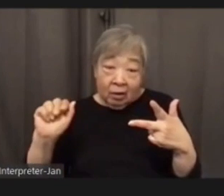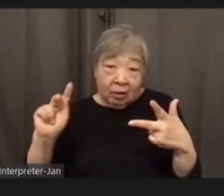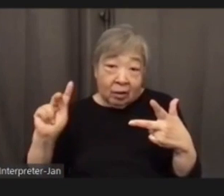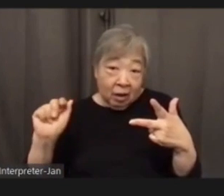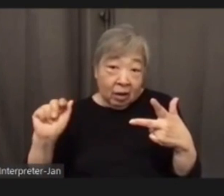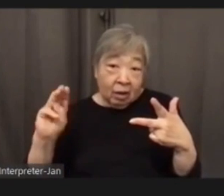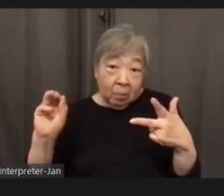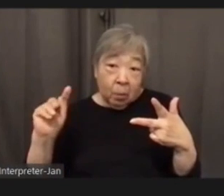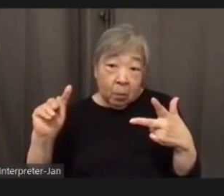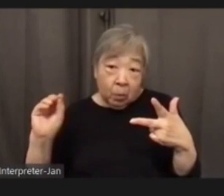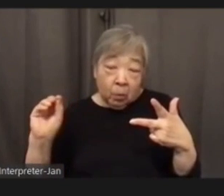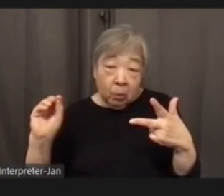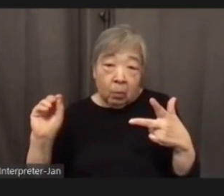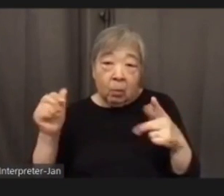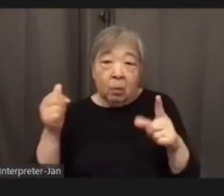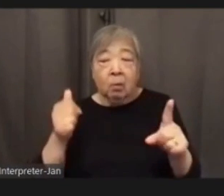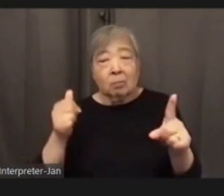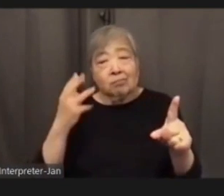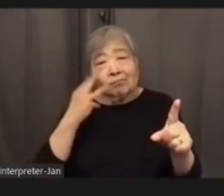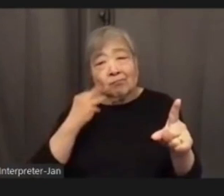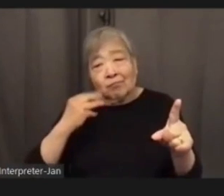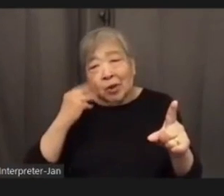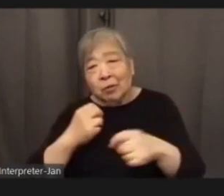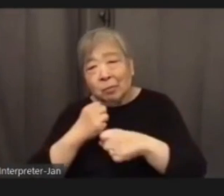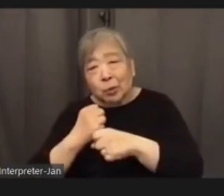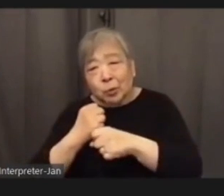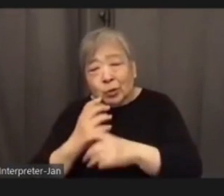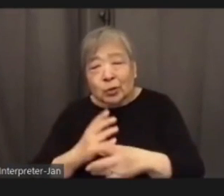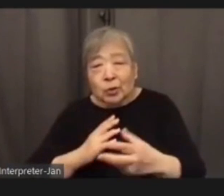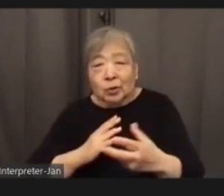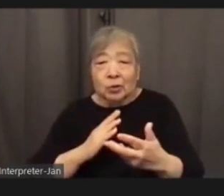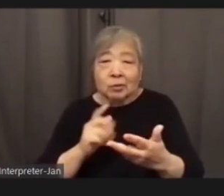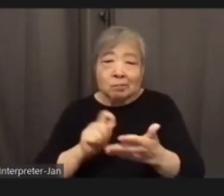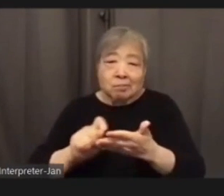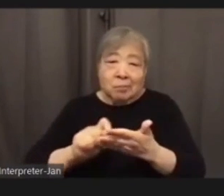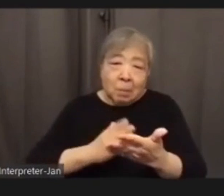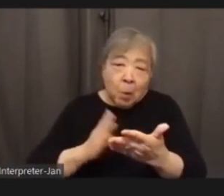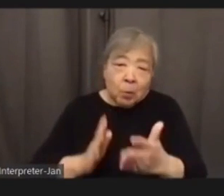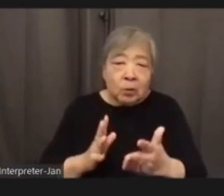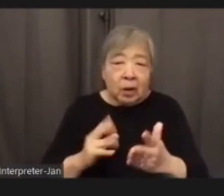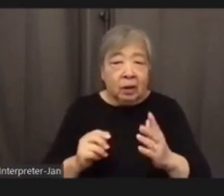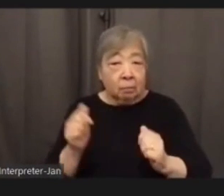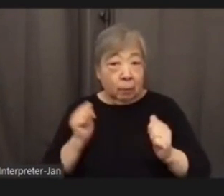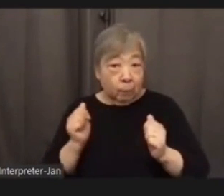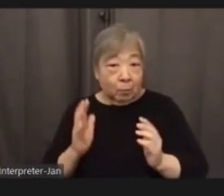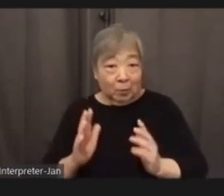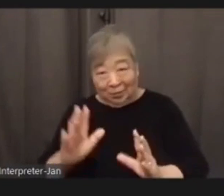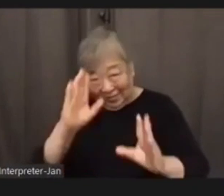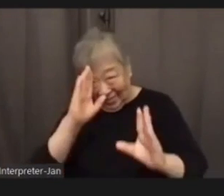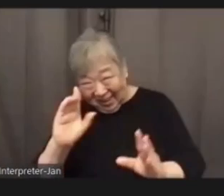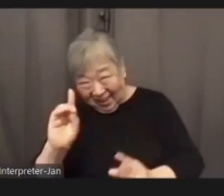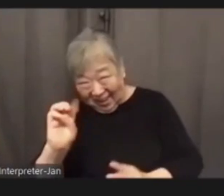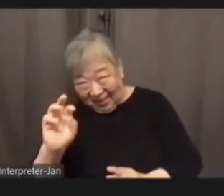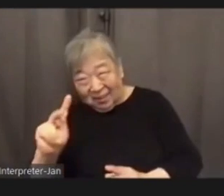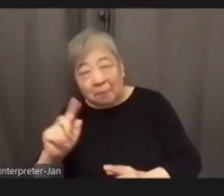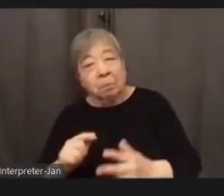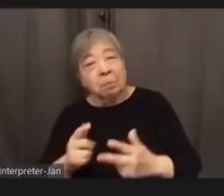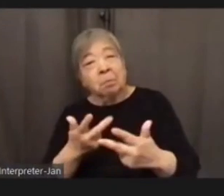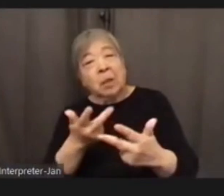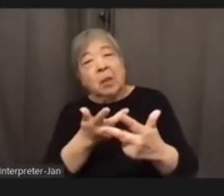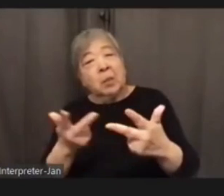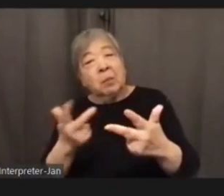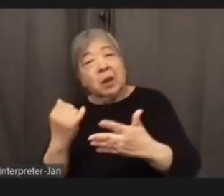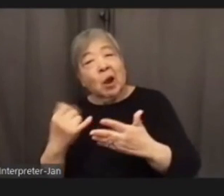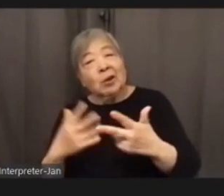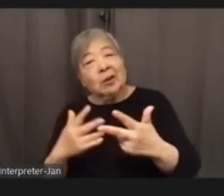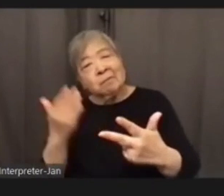Nakamoto, who is a veteran producer, composer, and performer. Hi, Derek. These three